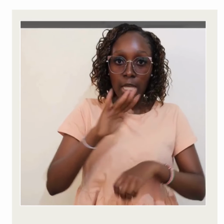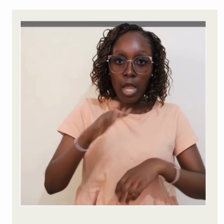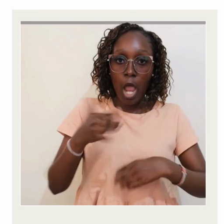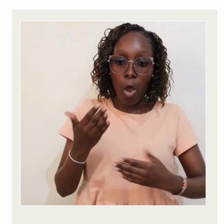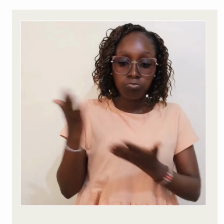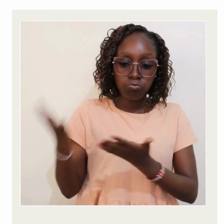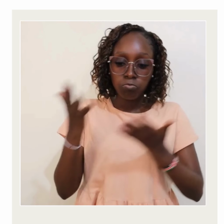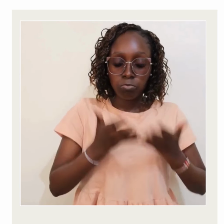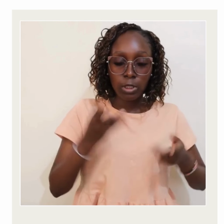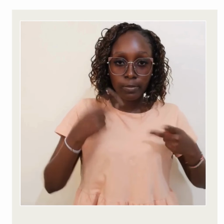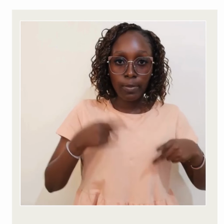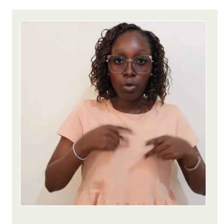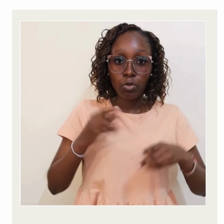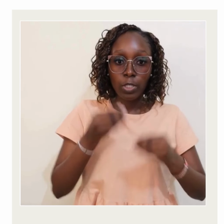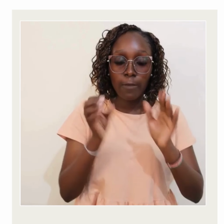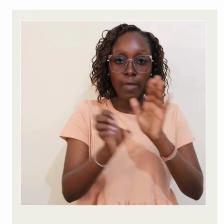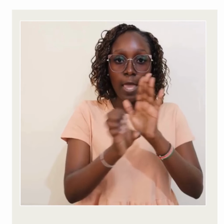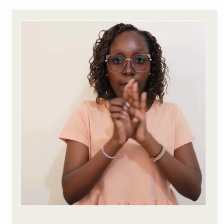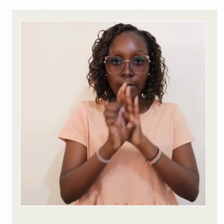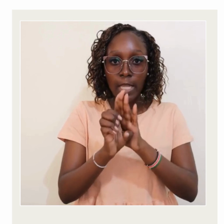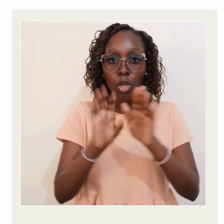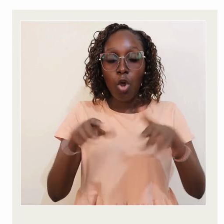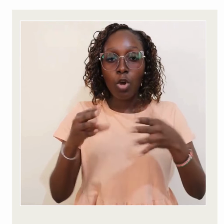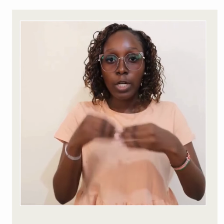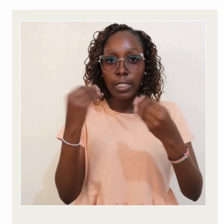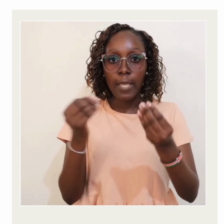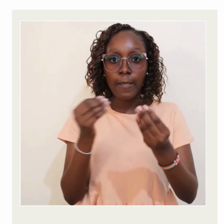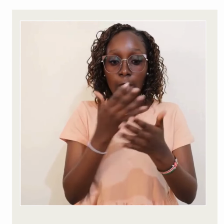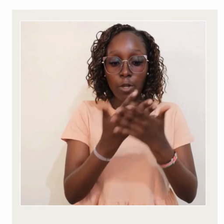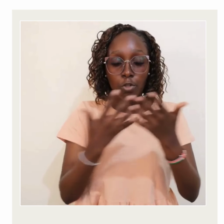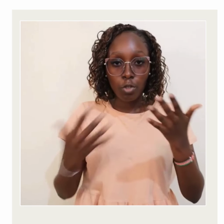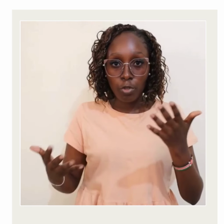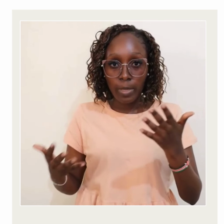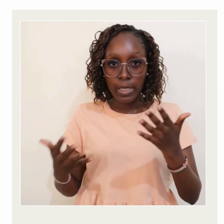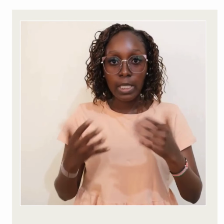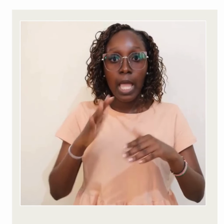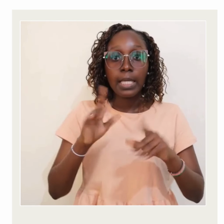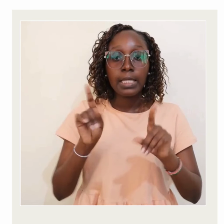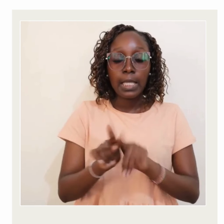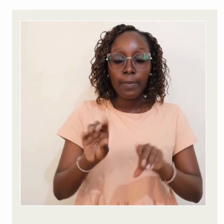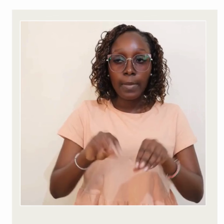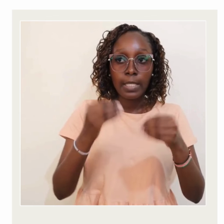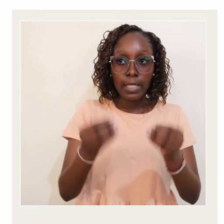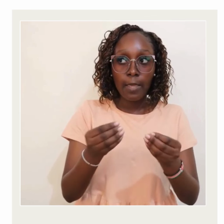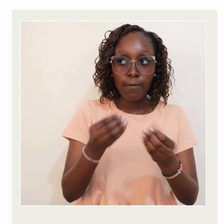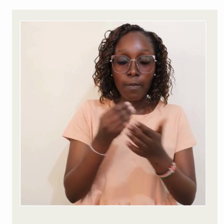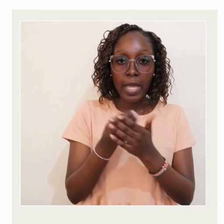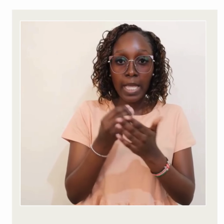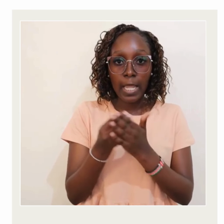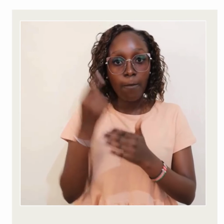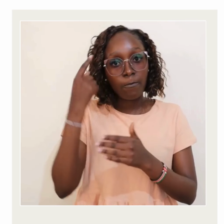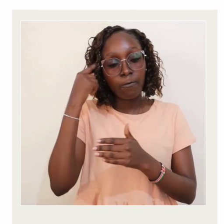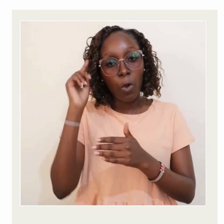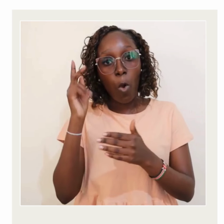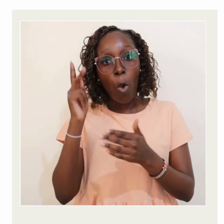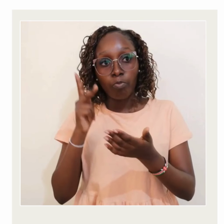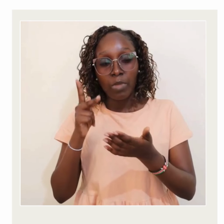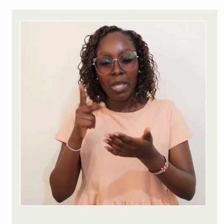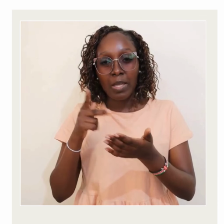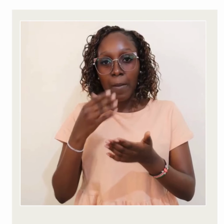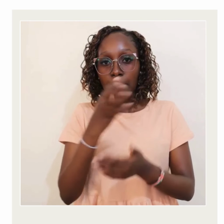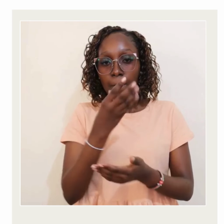to provide evidence or produce documents, and it offers reimbursements for costs incurred